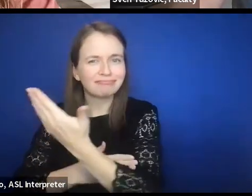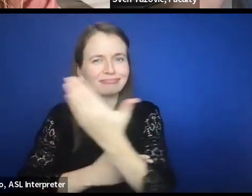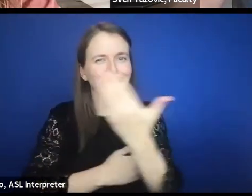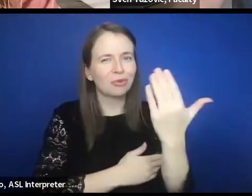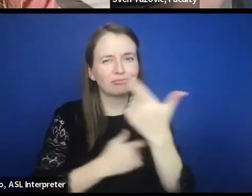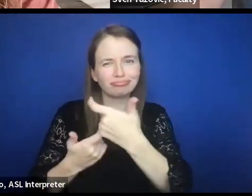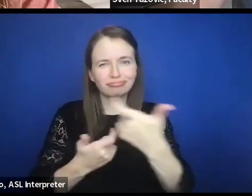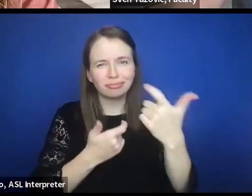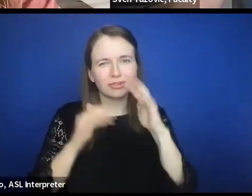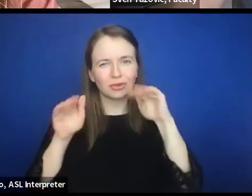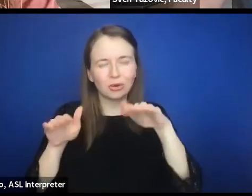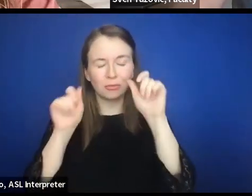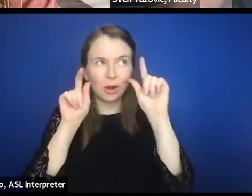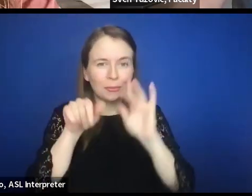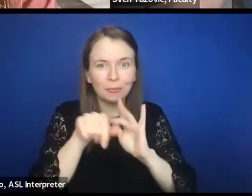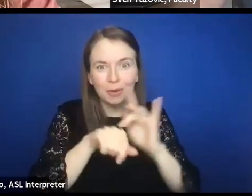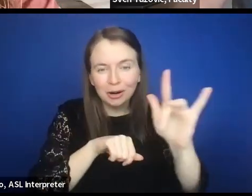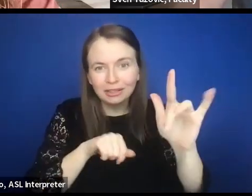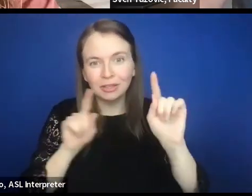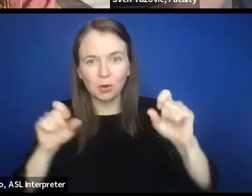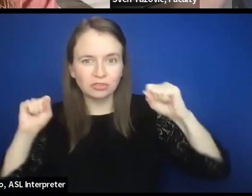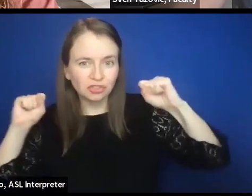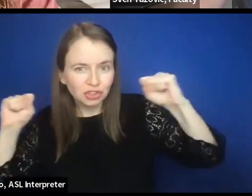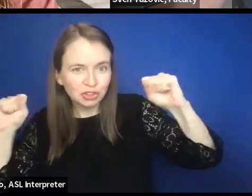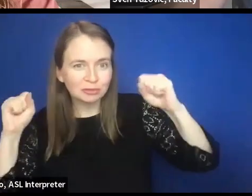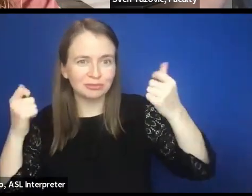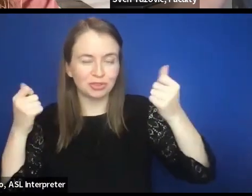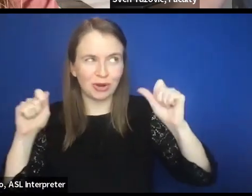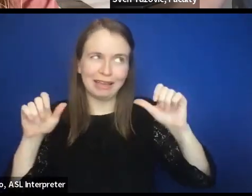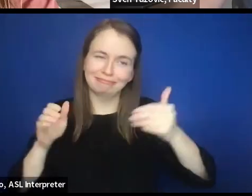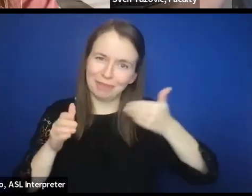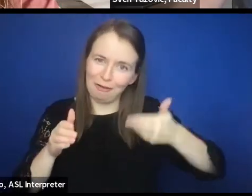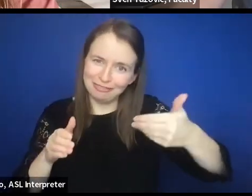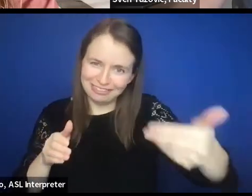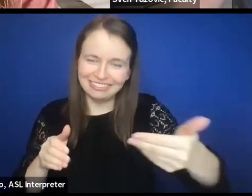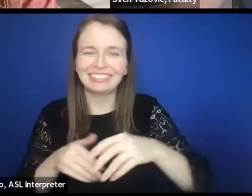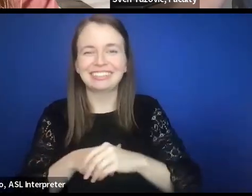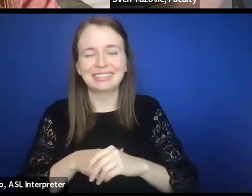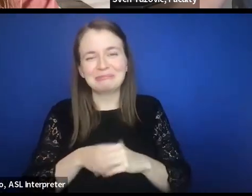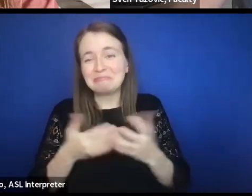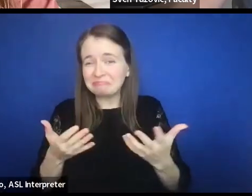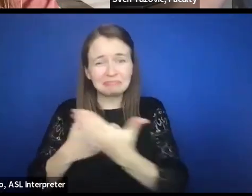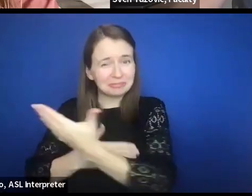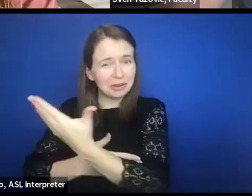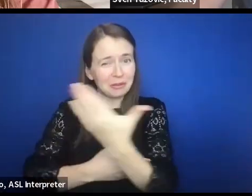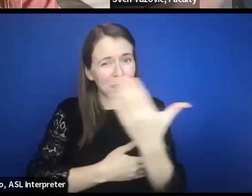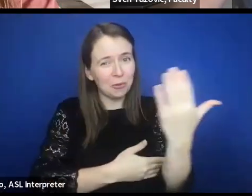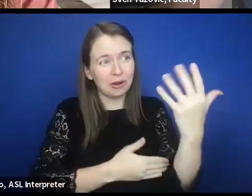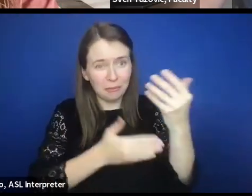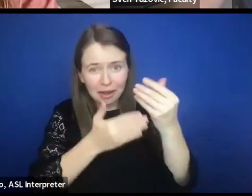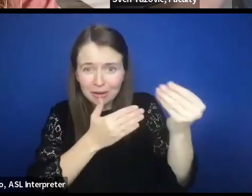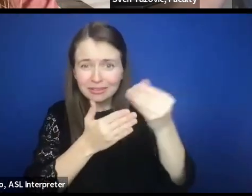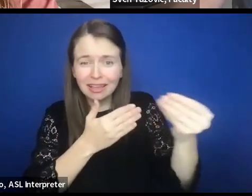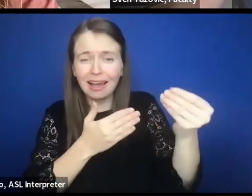the ocean. I got up pretty early. I went to the gym, tried to do it regularly, but pretty much every morning I went